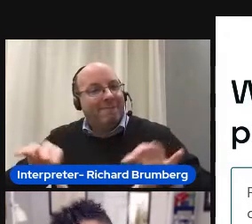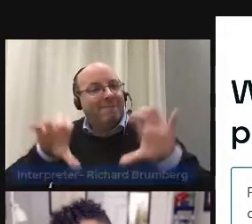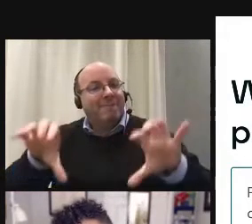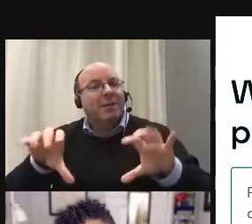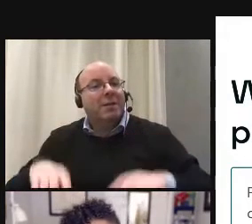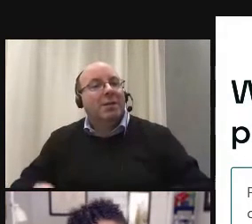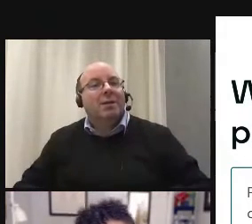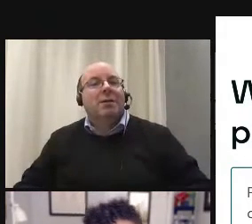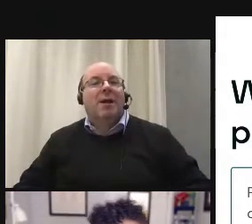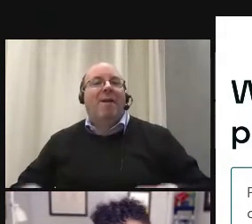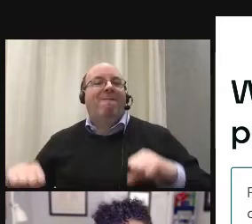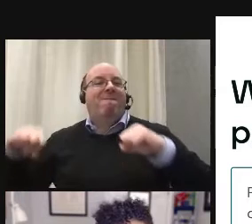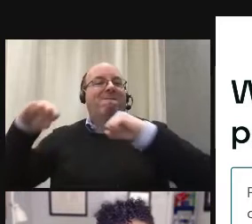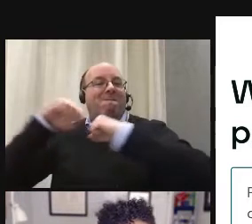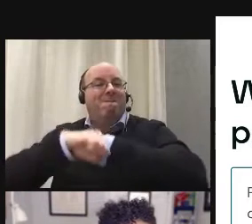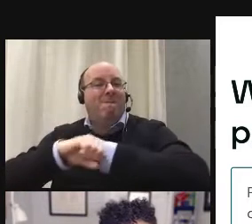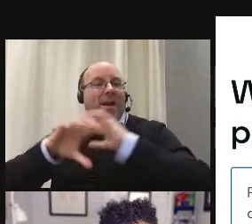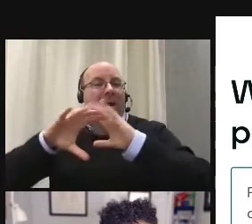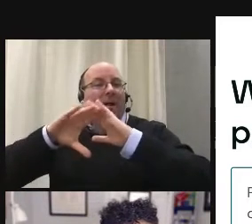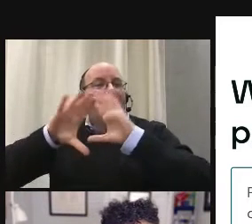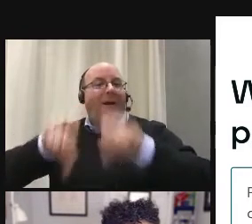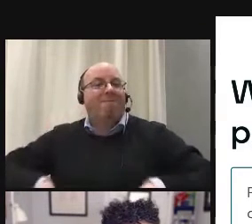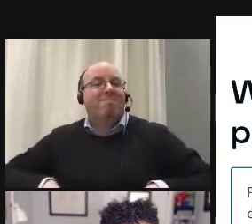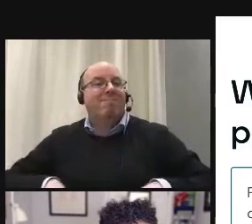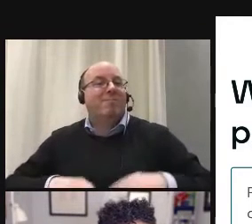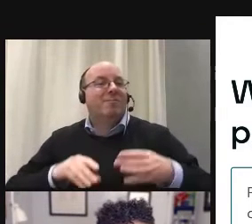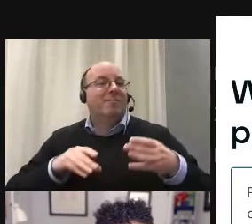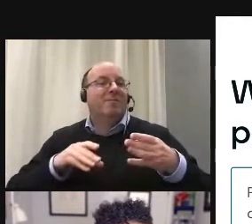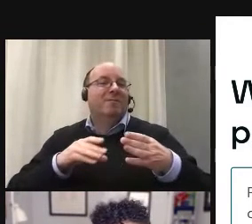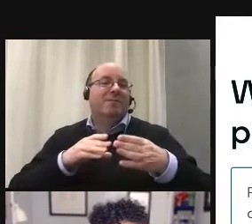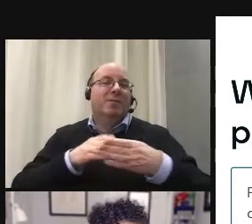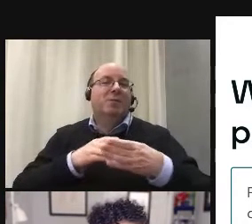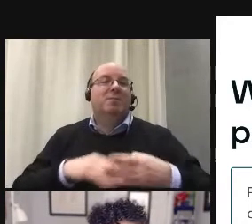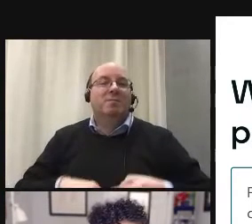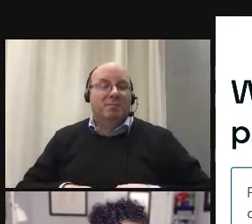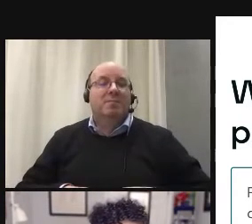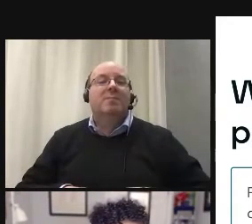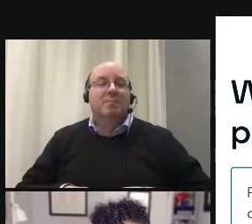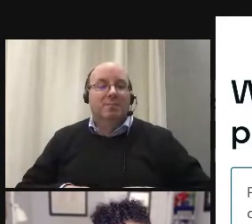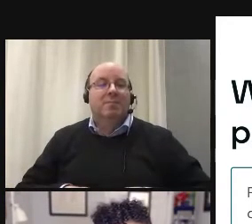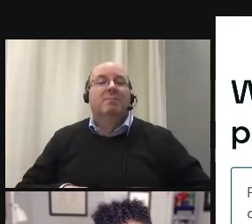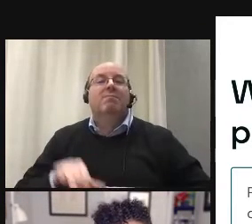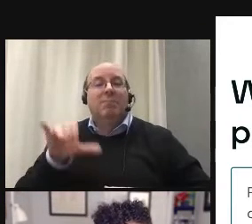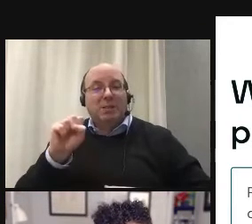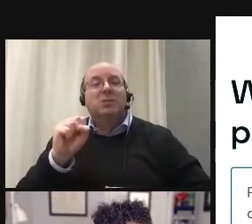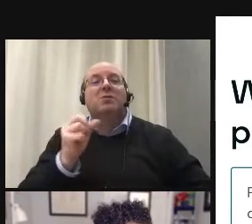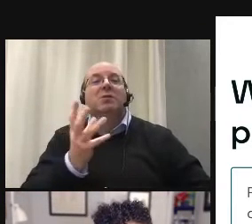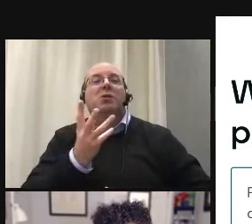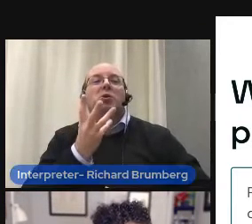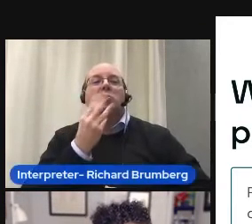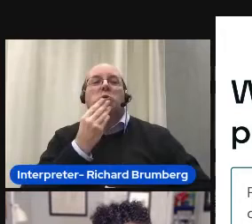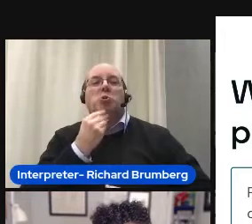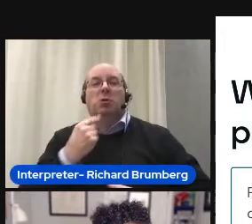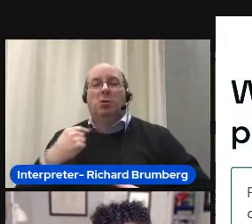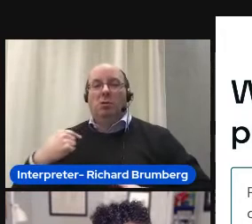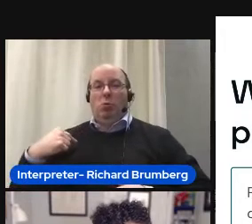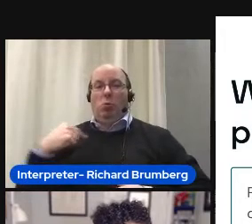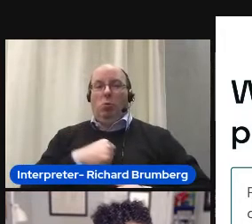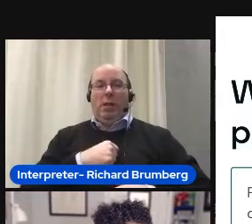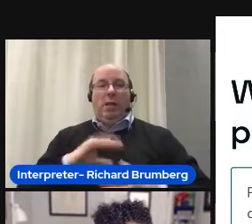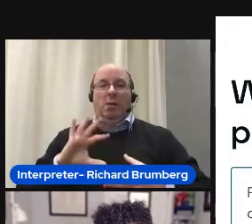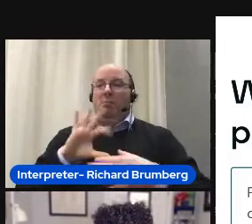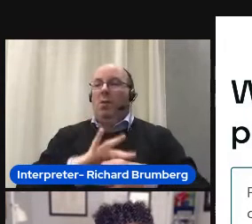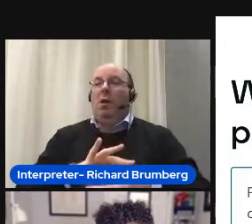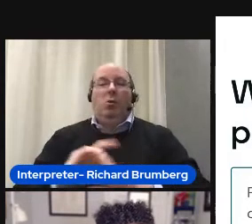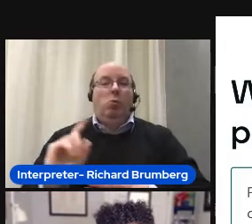So, I think that it's important to recognize that where we as Jews fit in, and that there are ways that we are